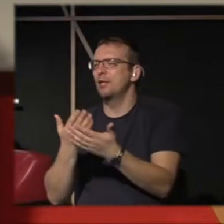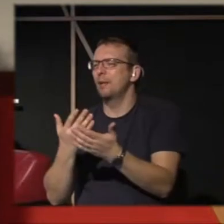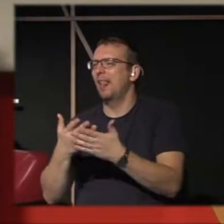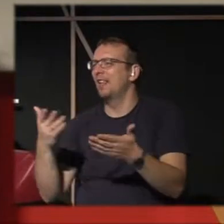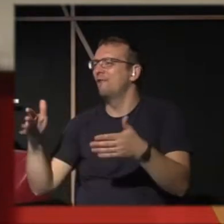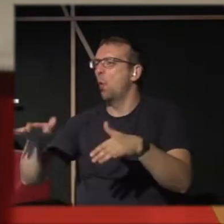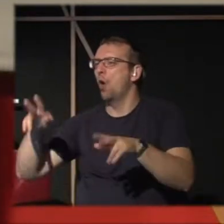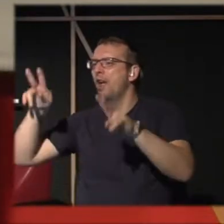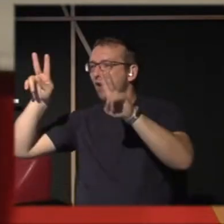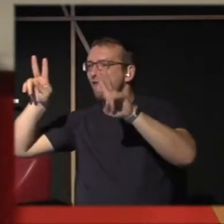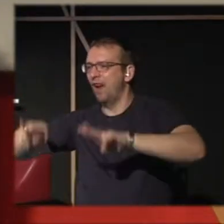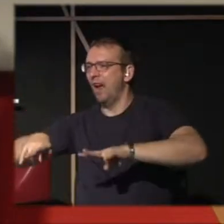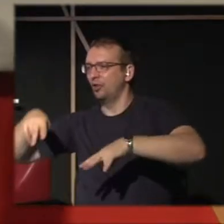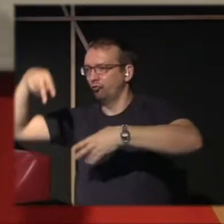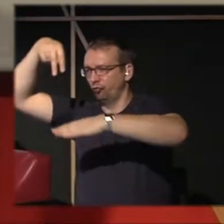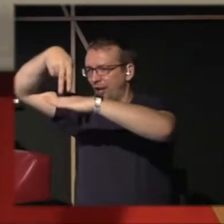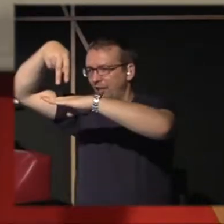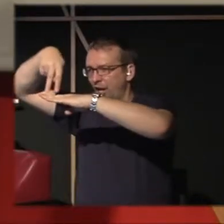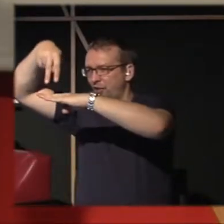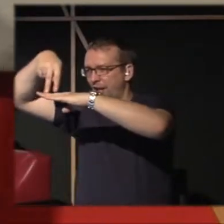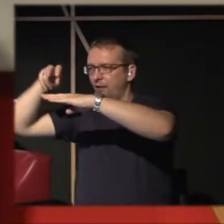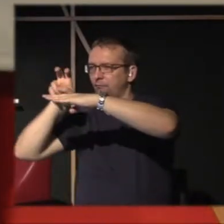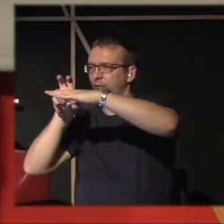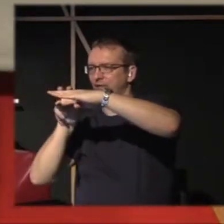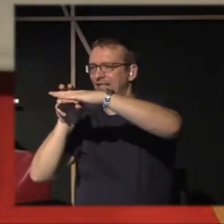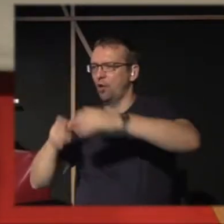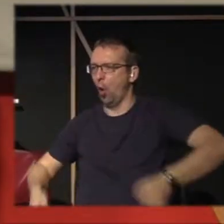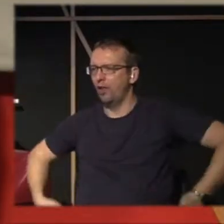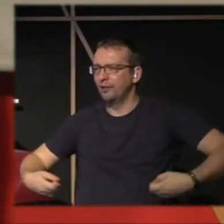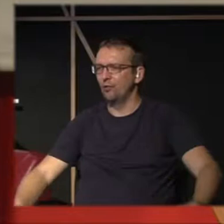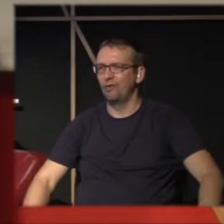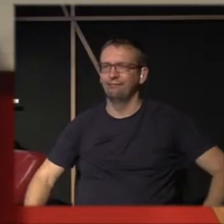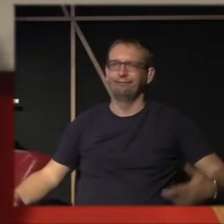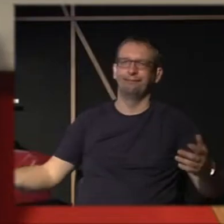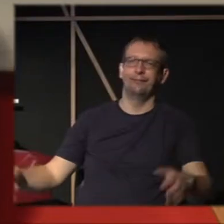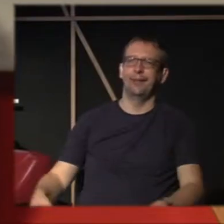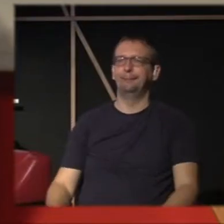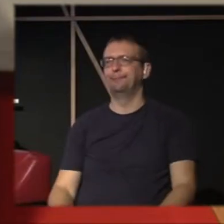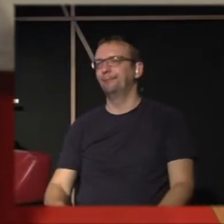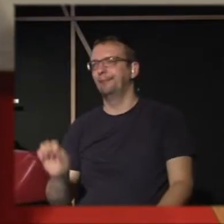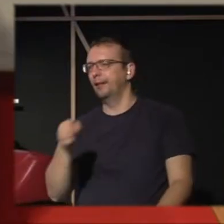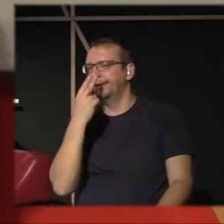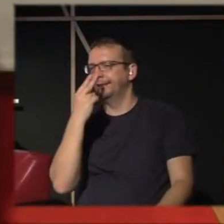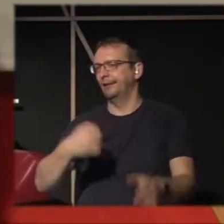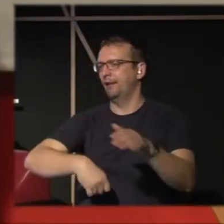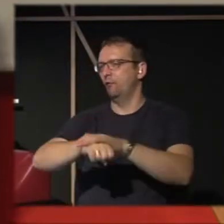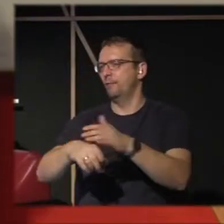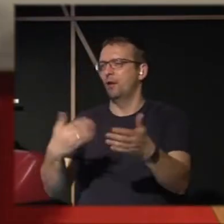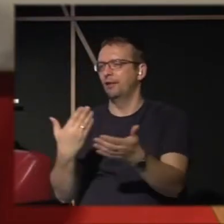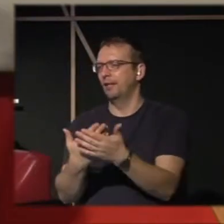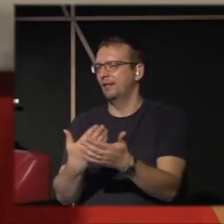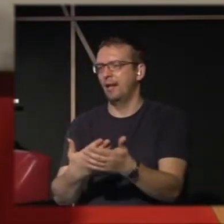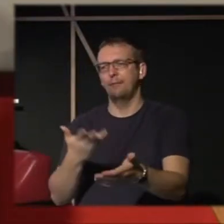to the games, but also from our assessment, led us to the conclusion that for 2020, yes, we are aiming